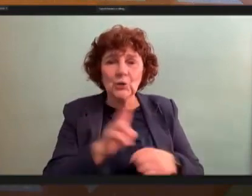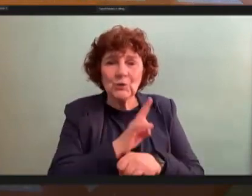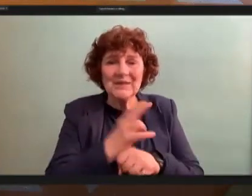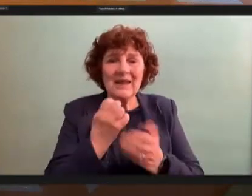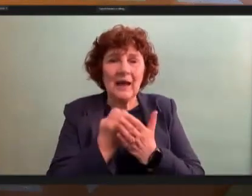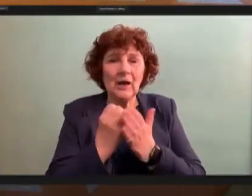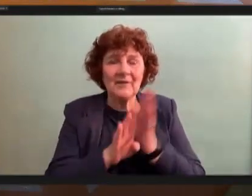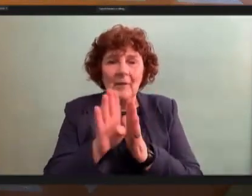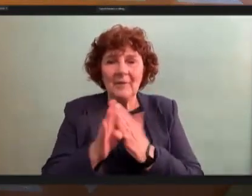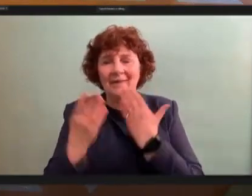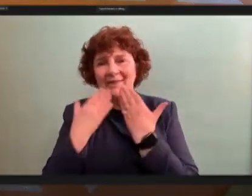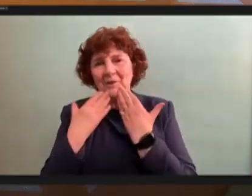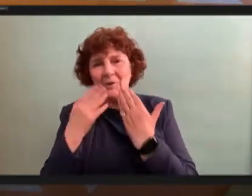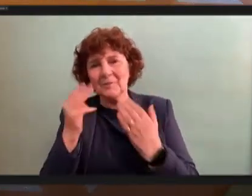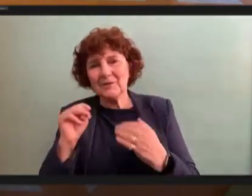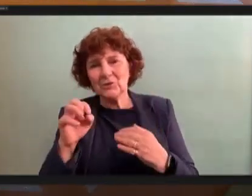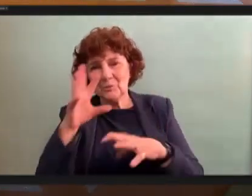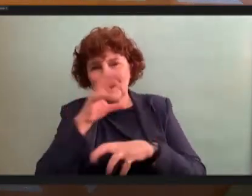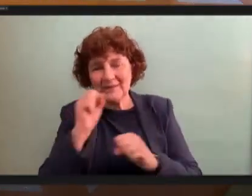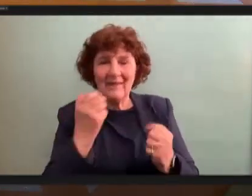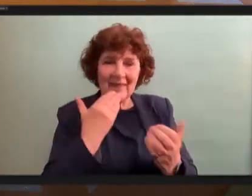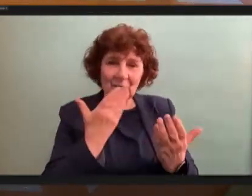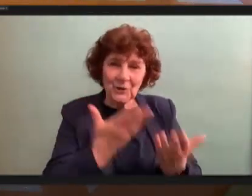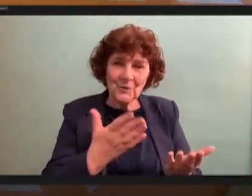Thank you, my friend.